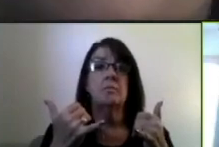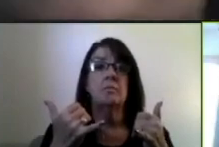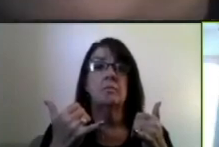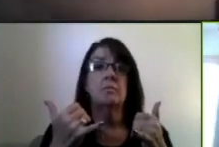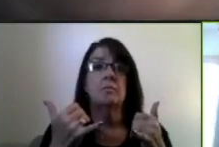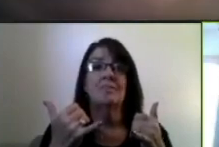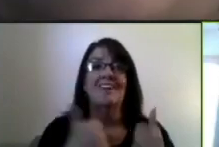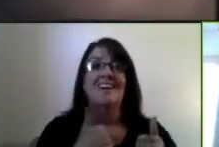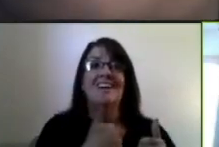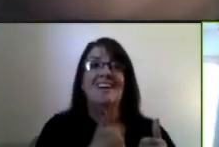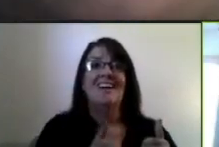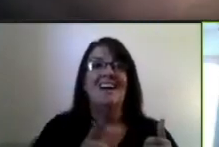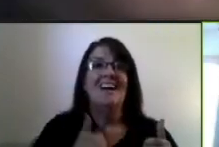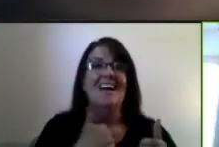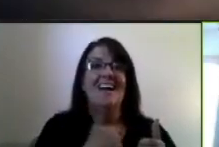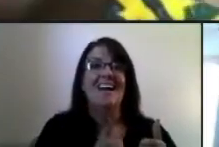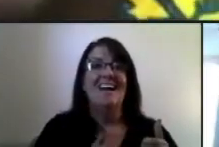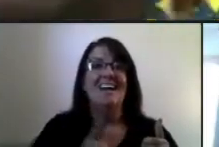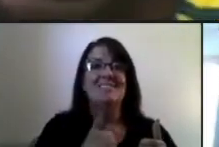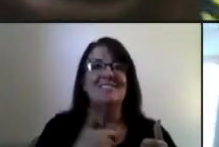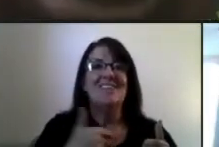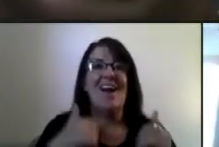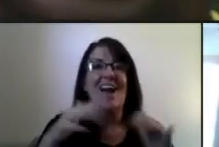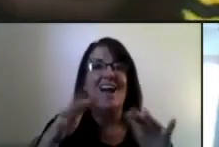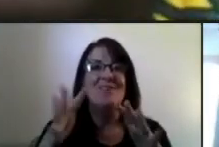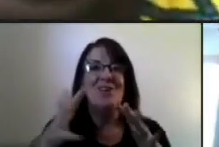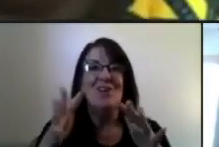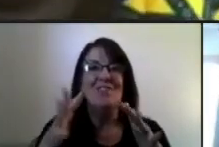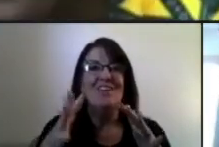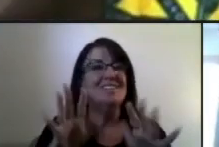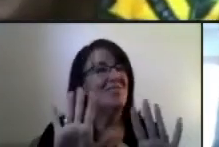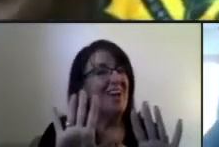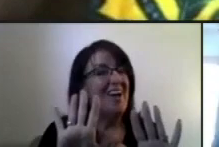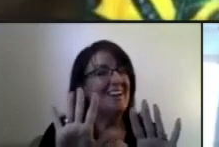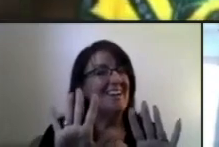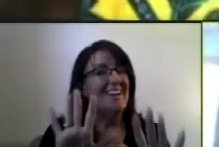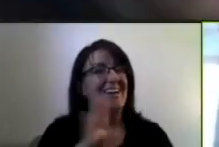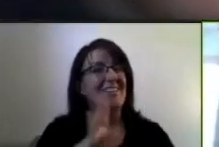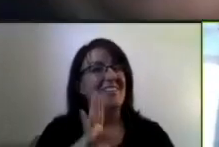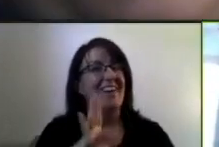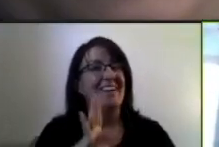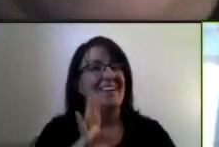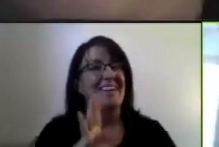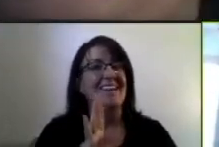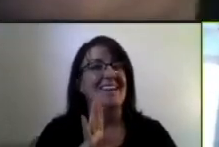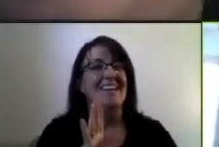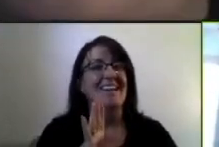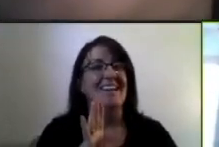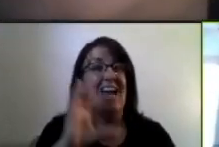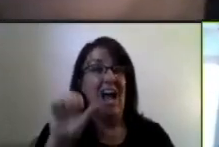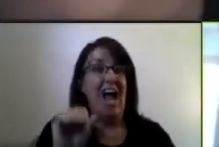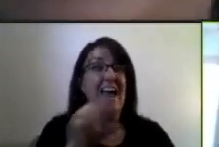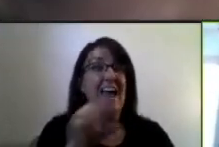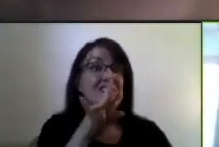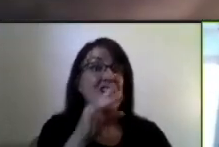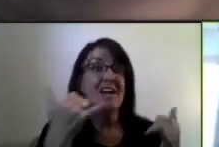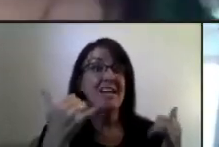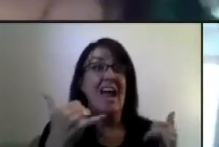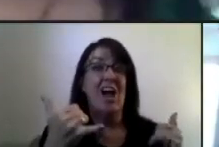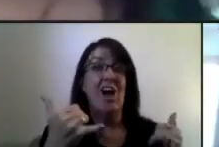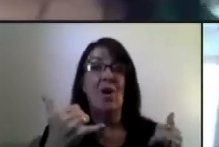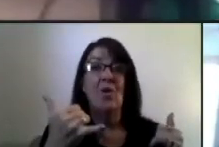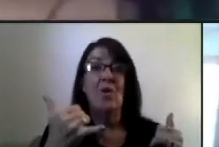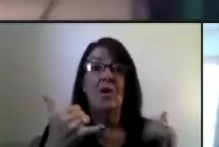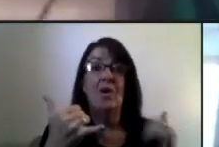I'm sorry, I'm nervous. No, you're good. You're good, Kristen. I can step in real quick. I know too,